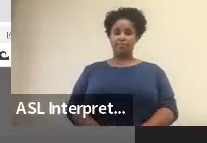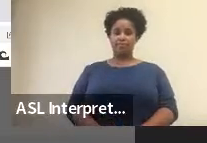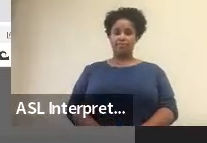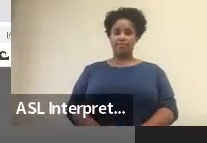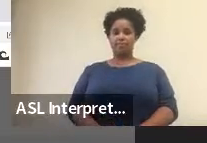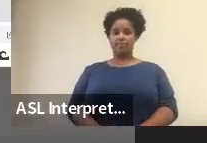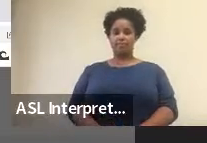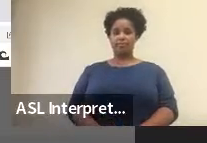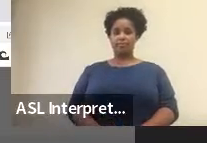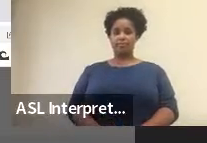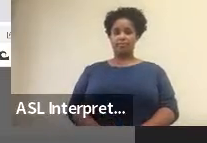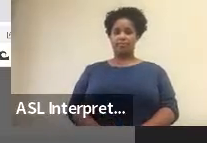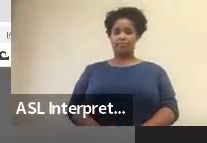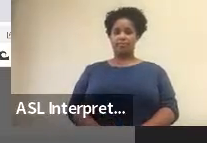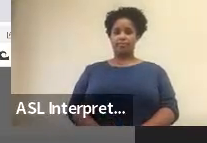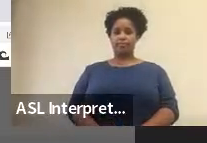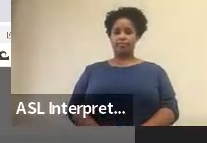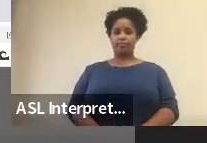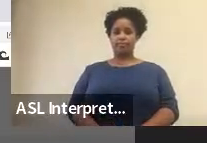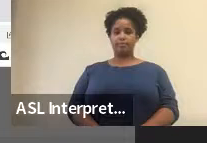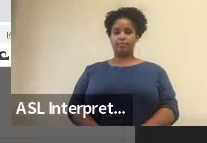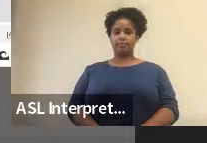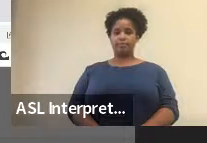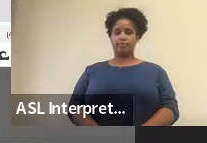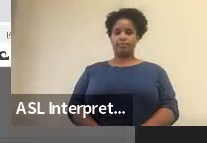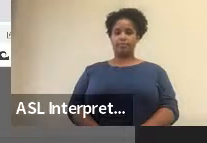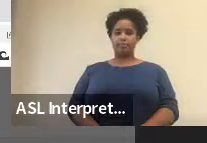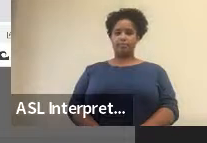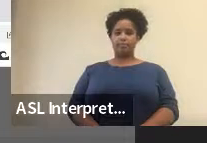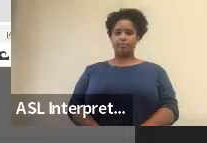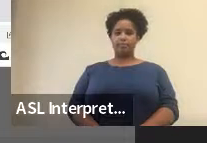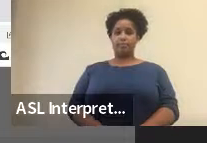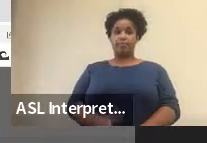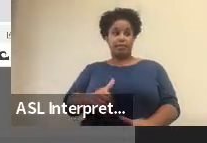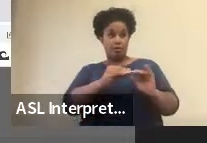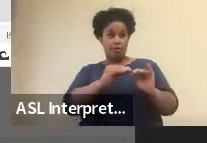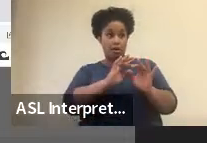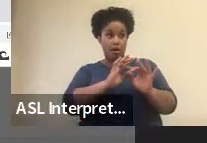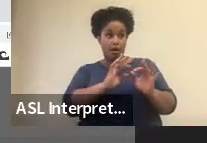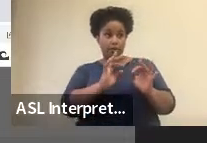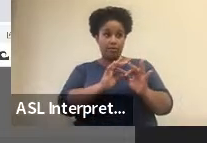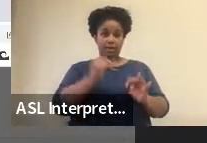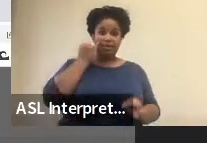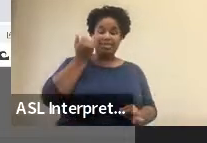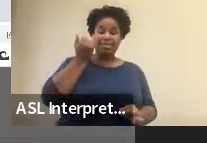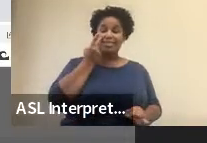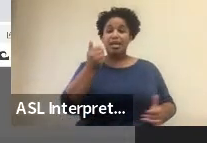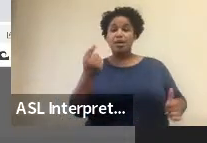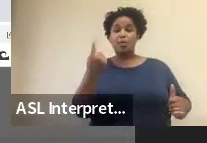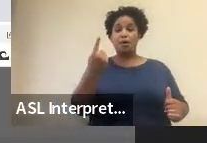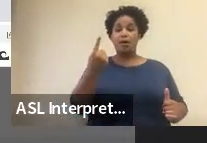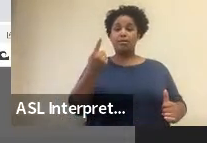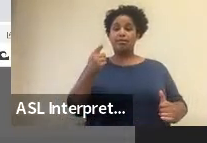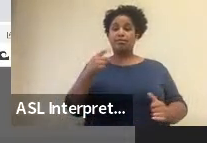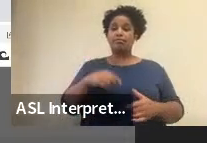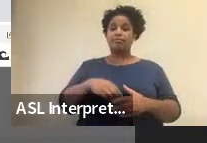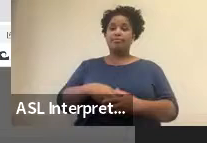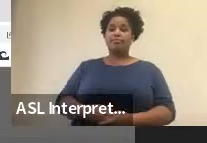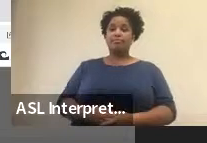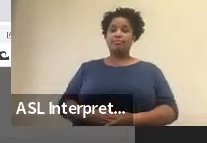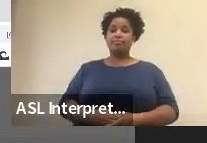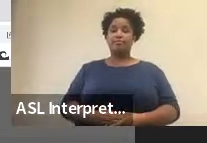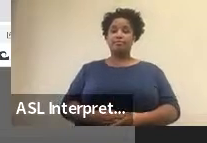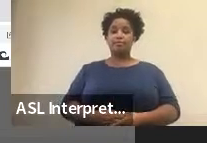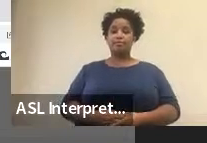All right. Any other hands? Any other comments? Let's see if I see anyone else. Donata?